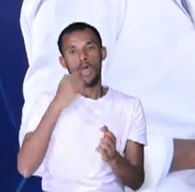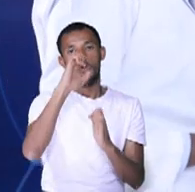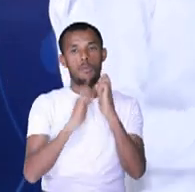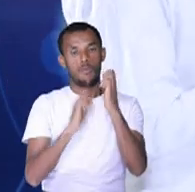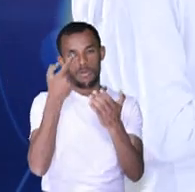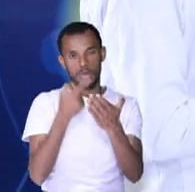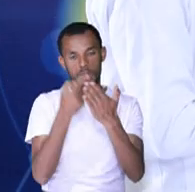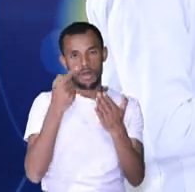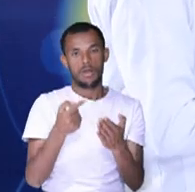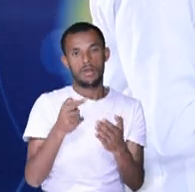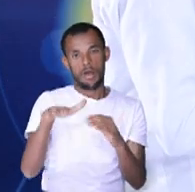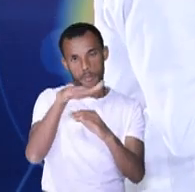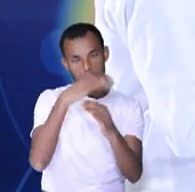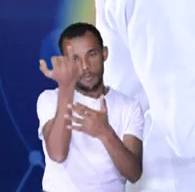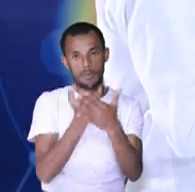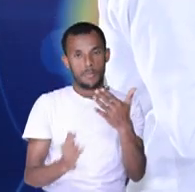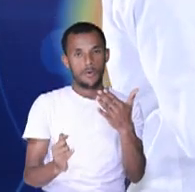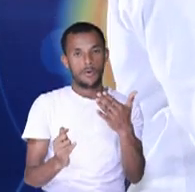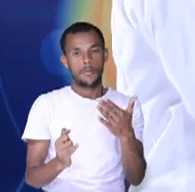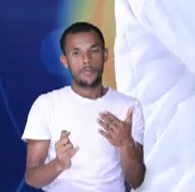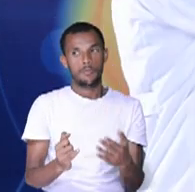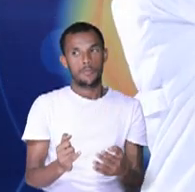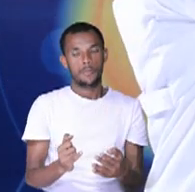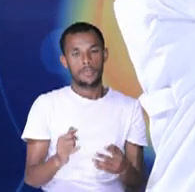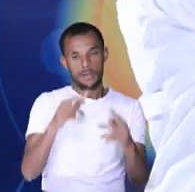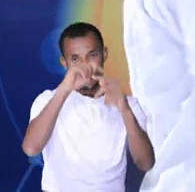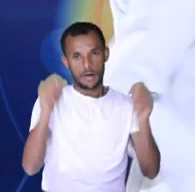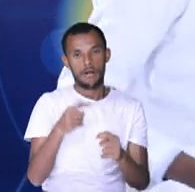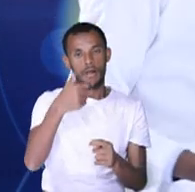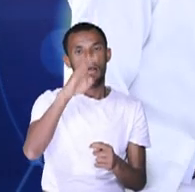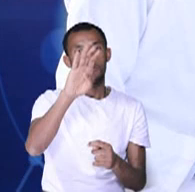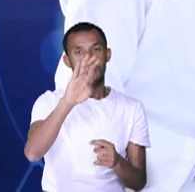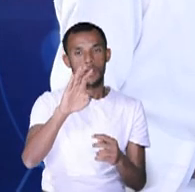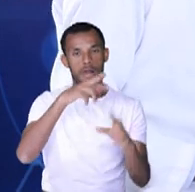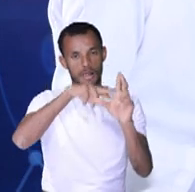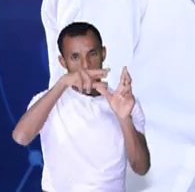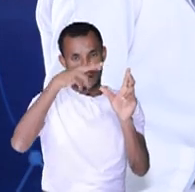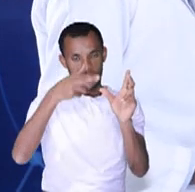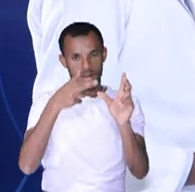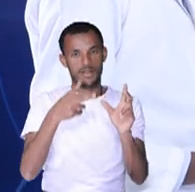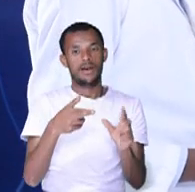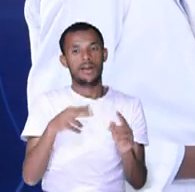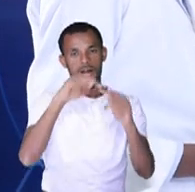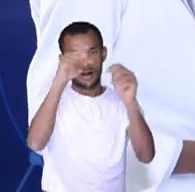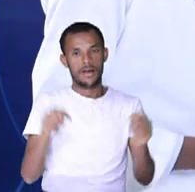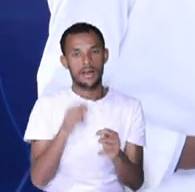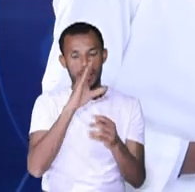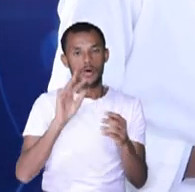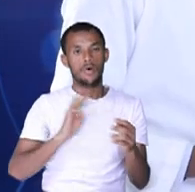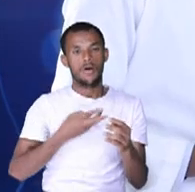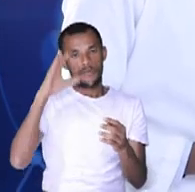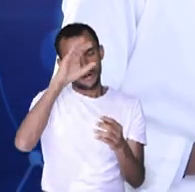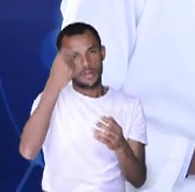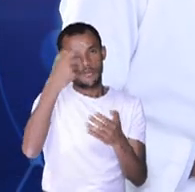compute here from the above figure, triangle AB is right angle triangle, and we can